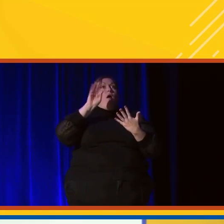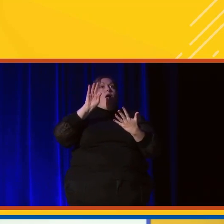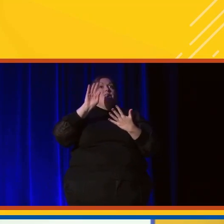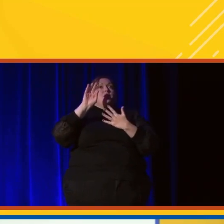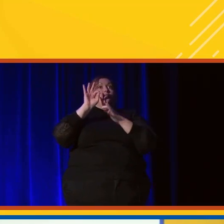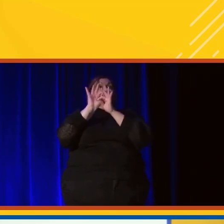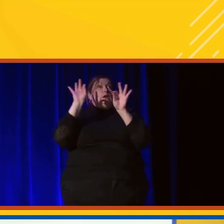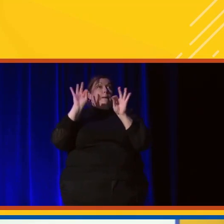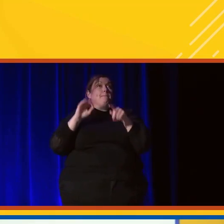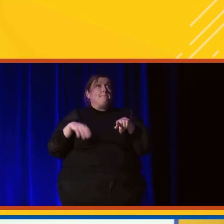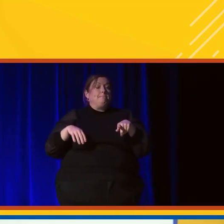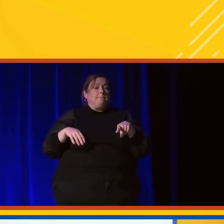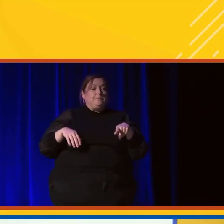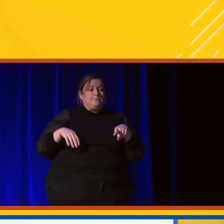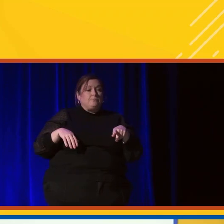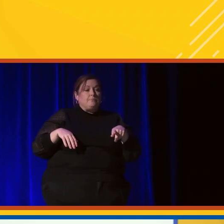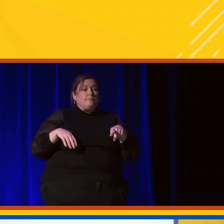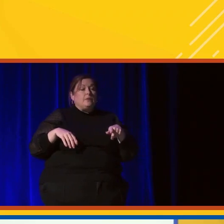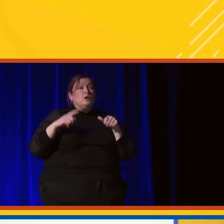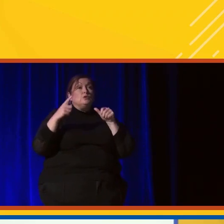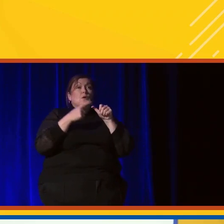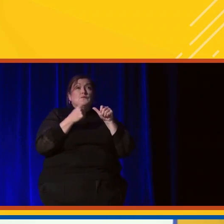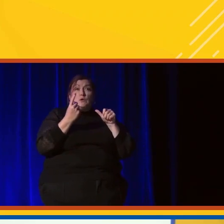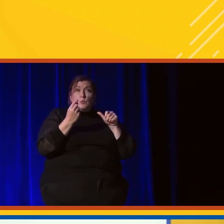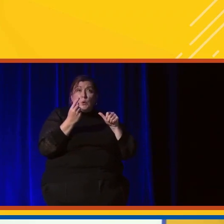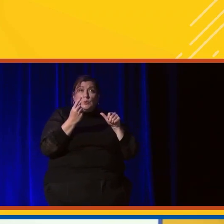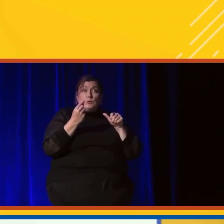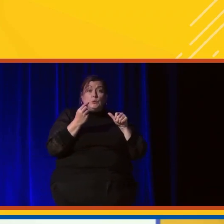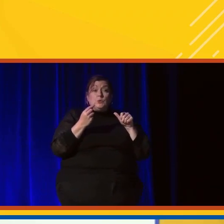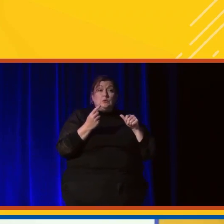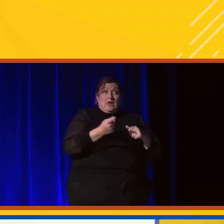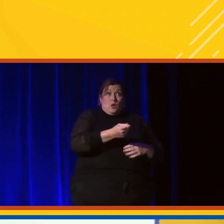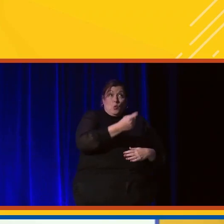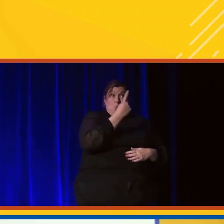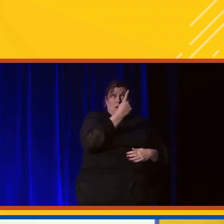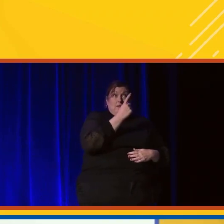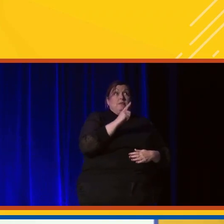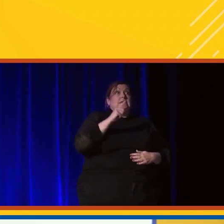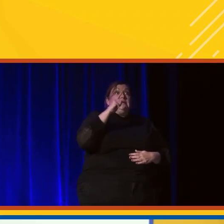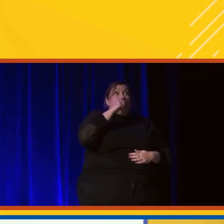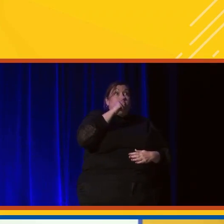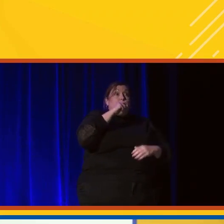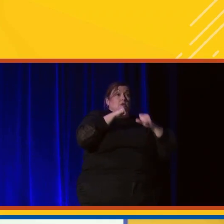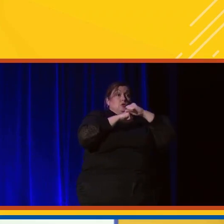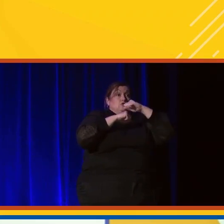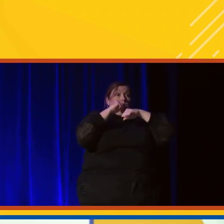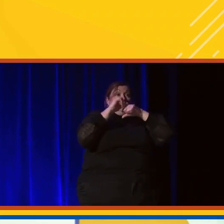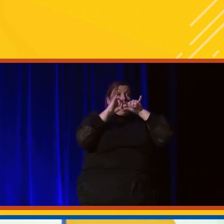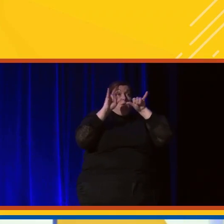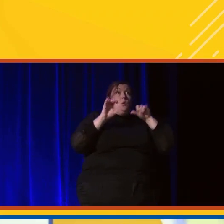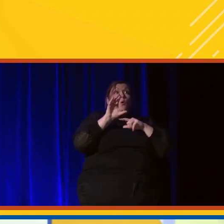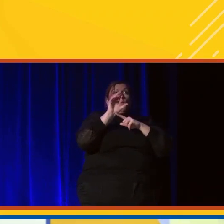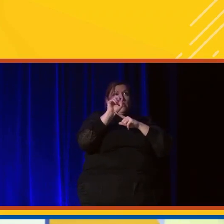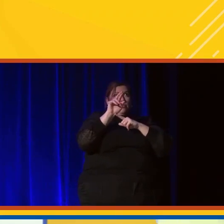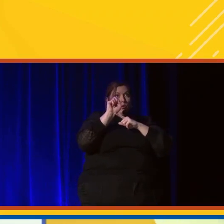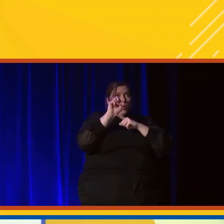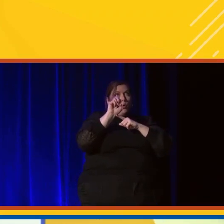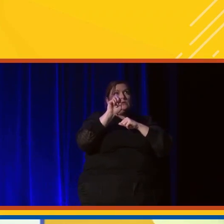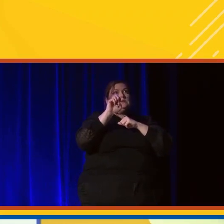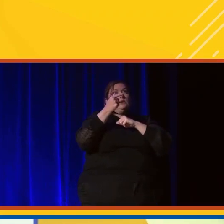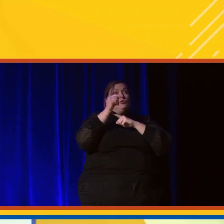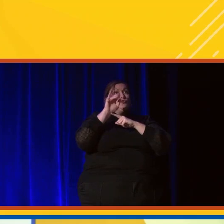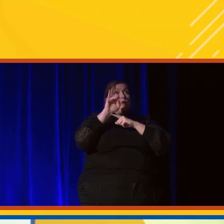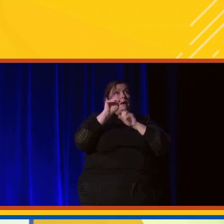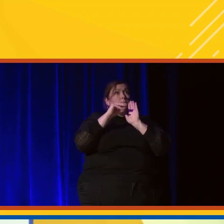So usually what you do is you take one of these, you simulate the structure of the system with the coarse-grained model. It's faster,